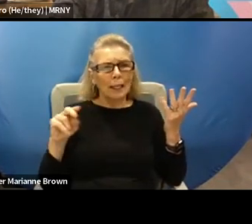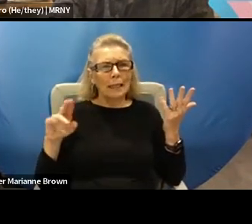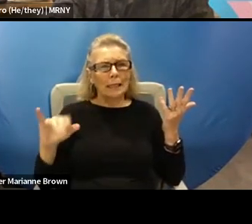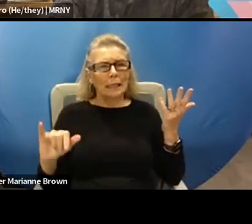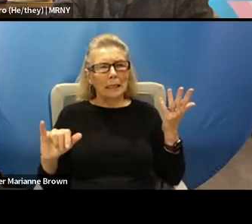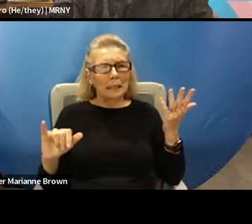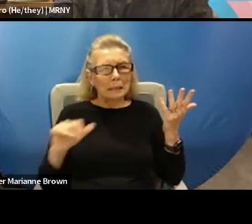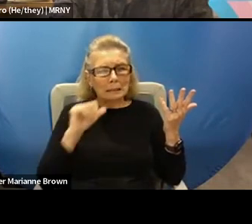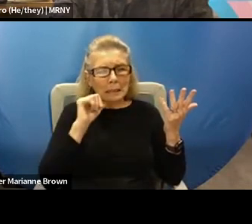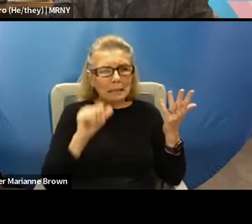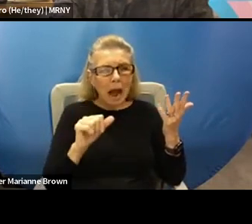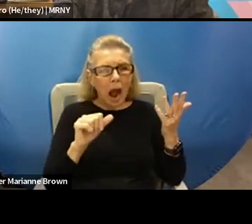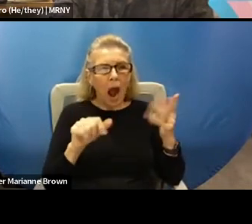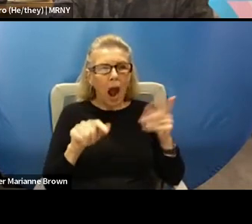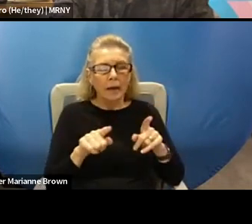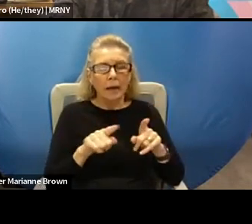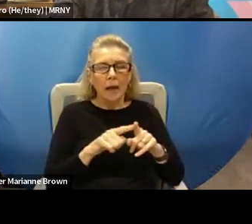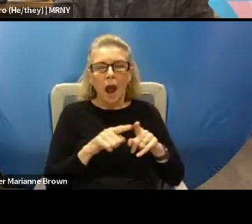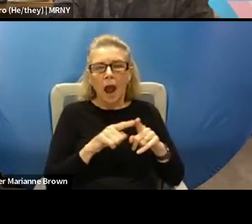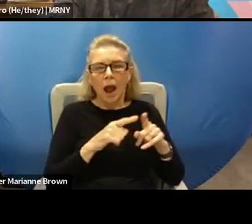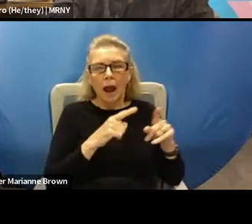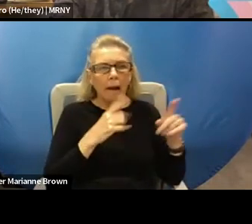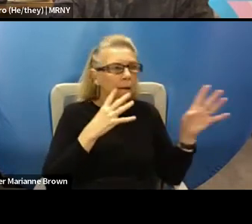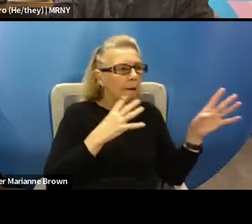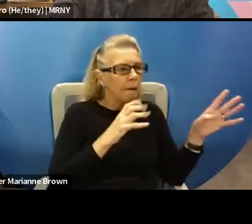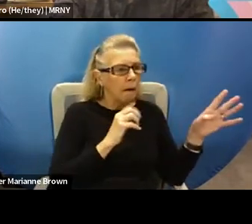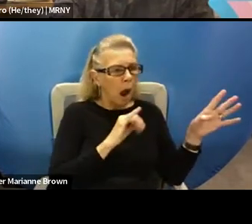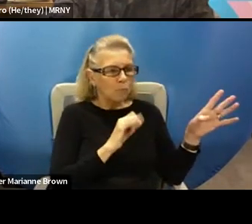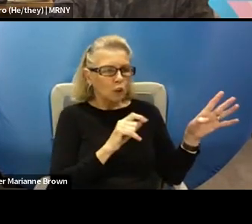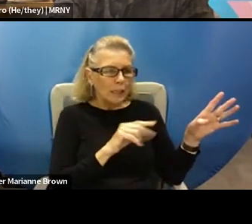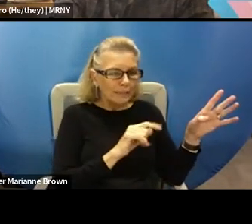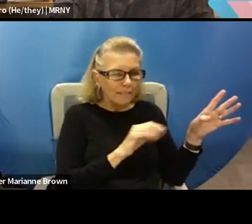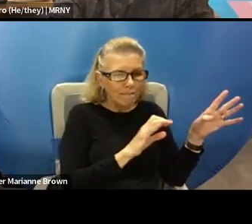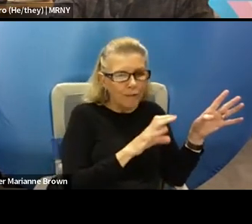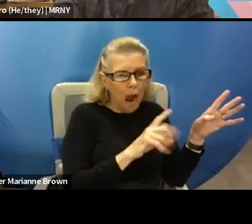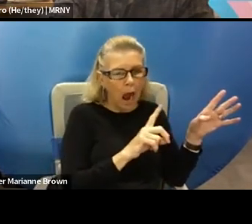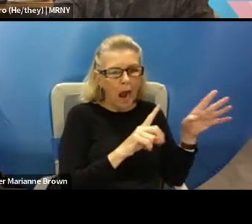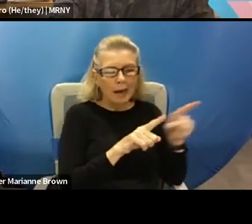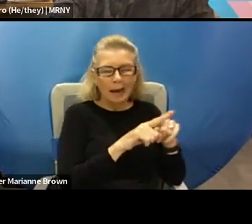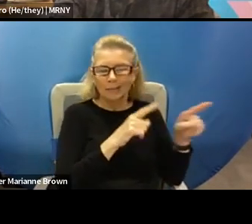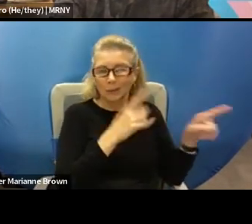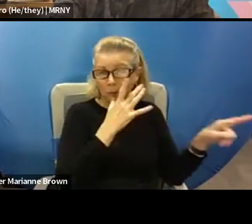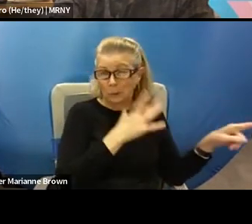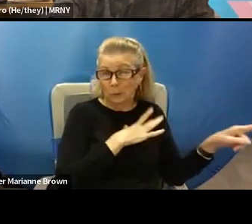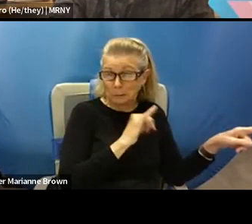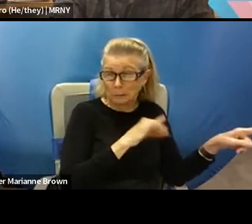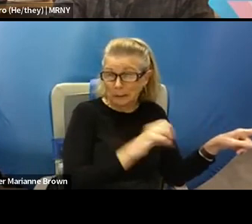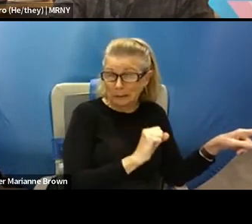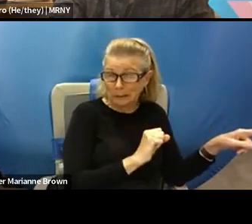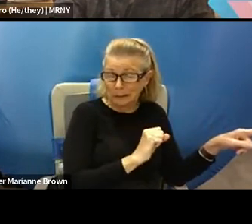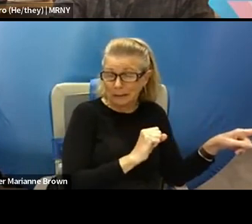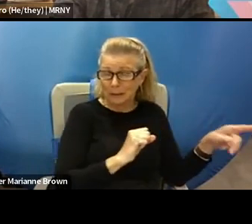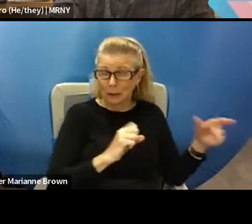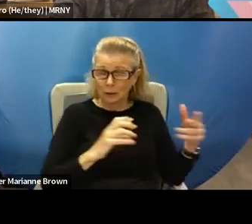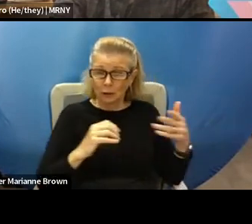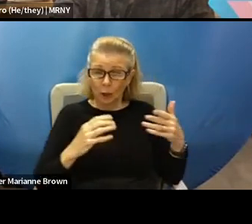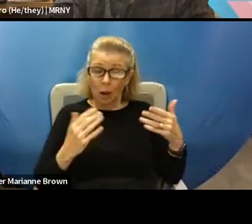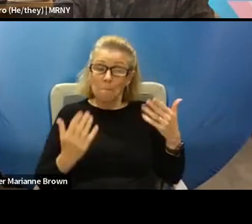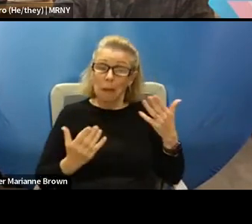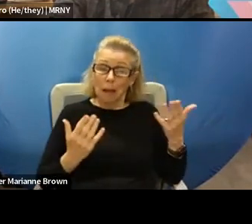commodified and objectified in the same way that femininity is, which is tentative at best as far as being a privilege, I would